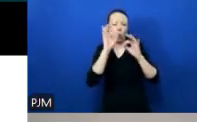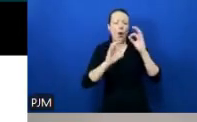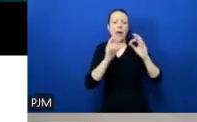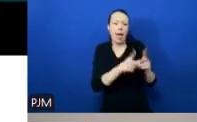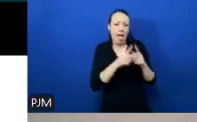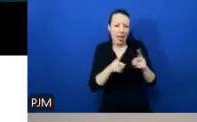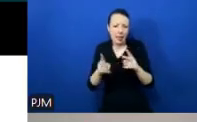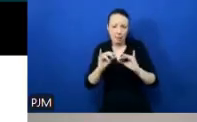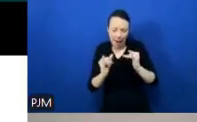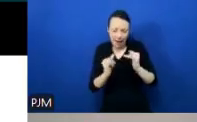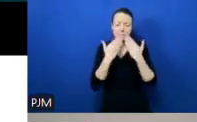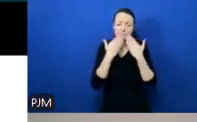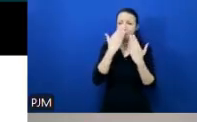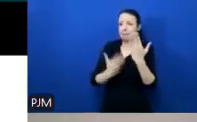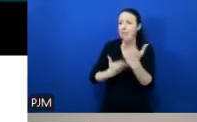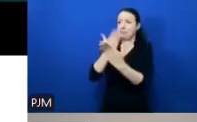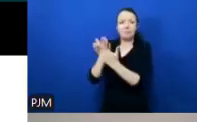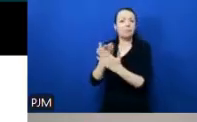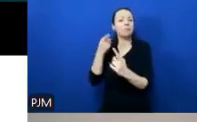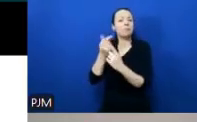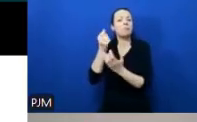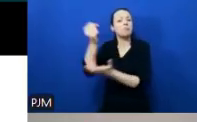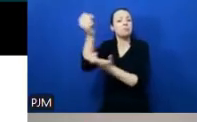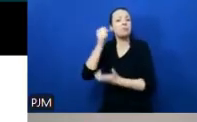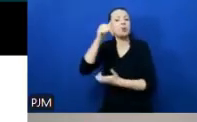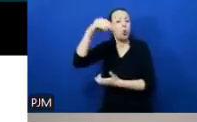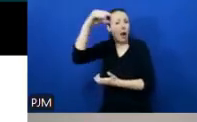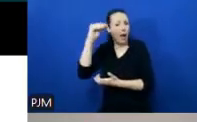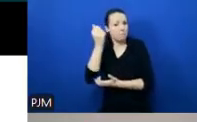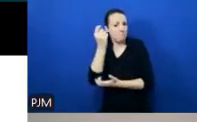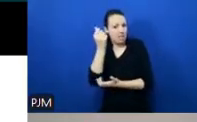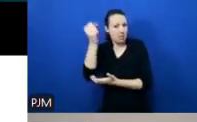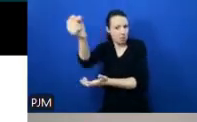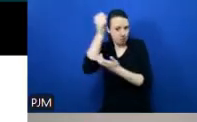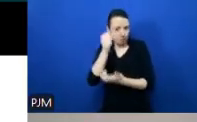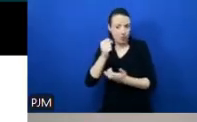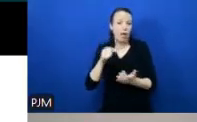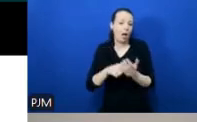analysis, feasibility studies, and we applied for EU funding,